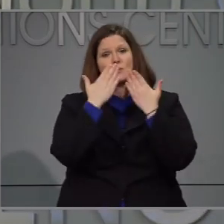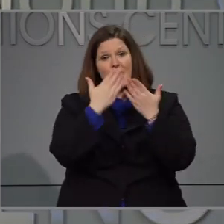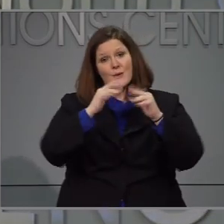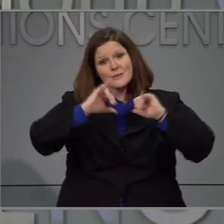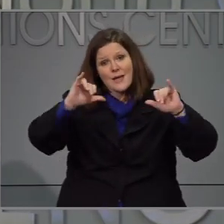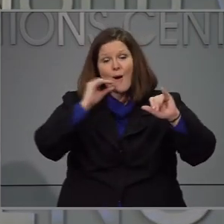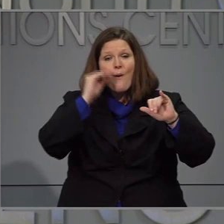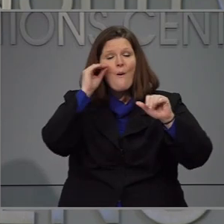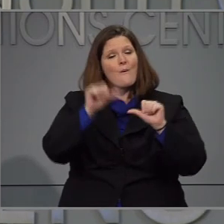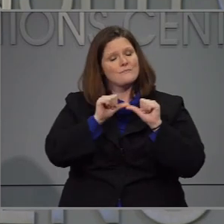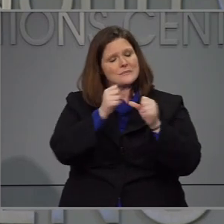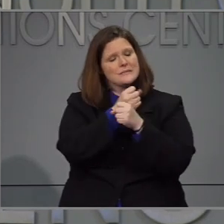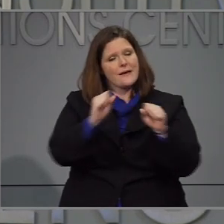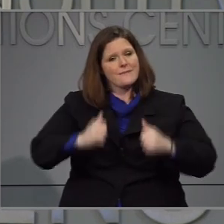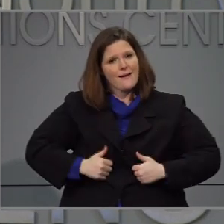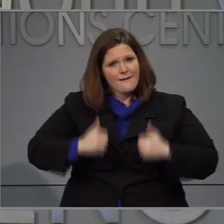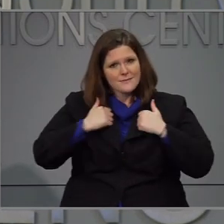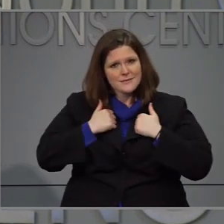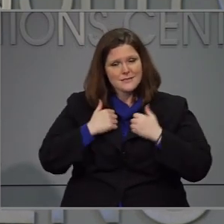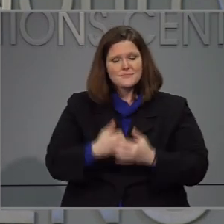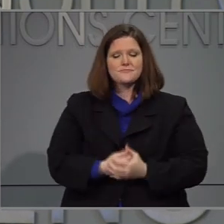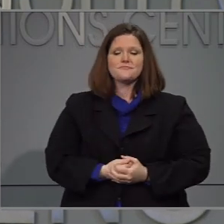Thank you. Next question.